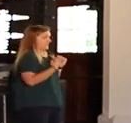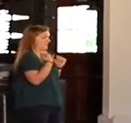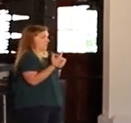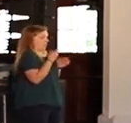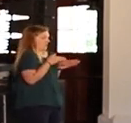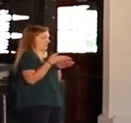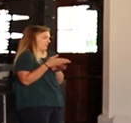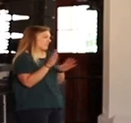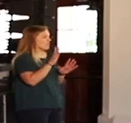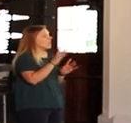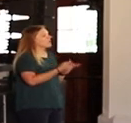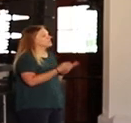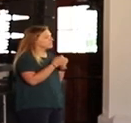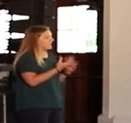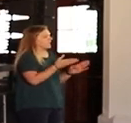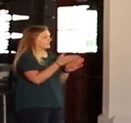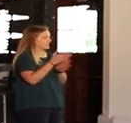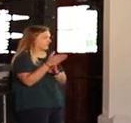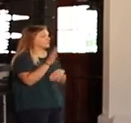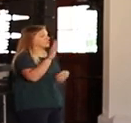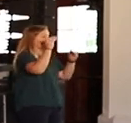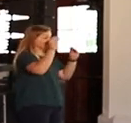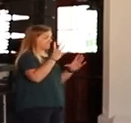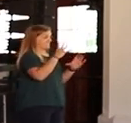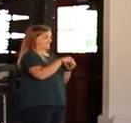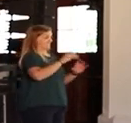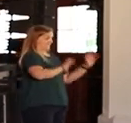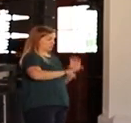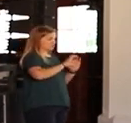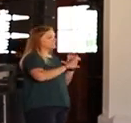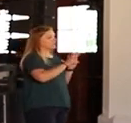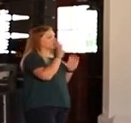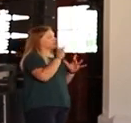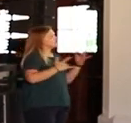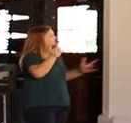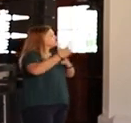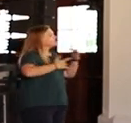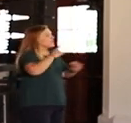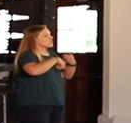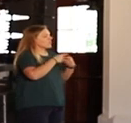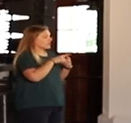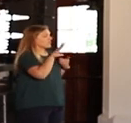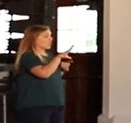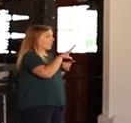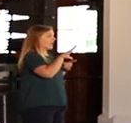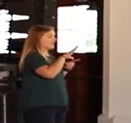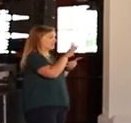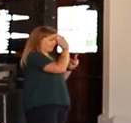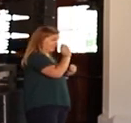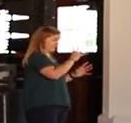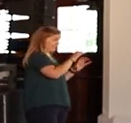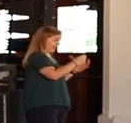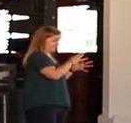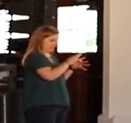single discipline. Your faculty in the chemistry department, for example, will be thrilled when you relate your course material